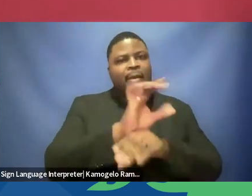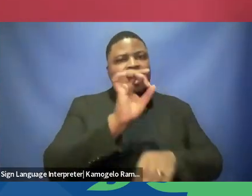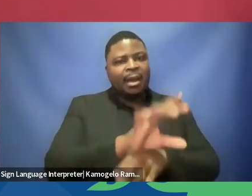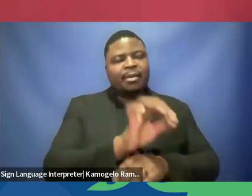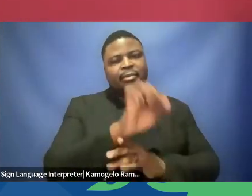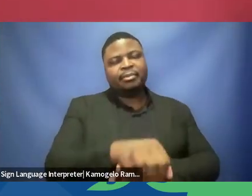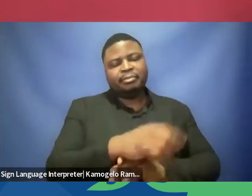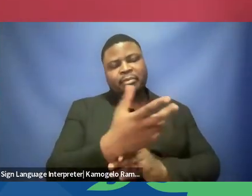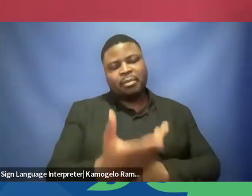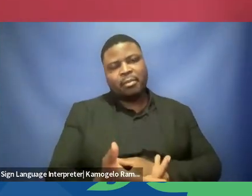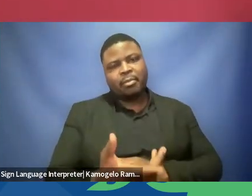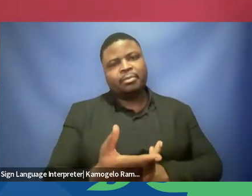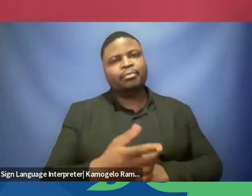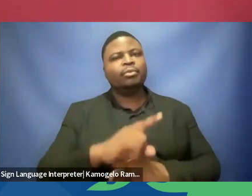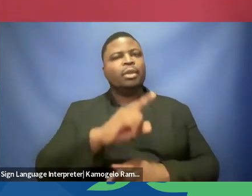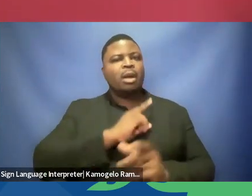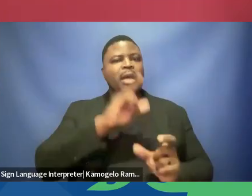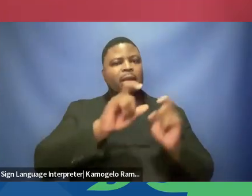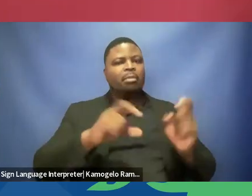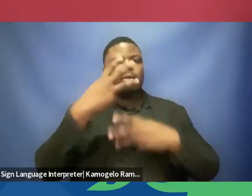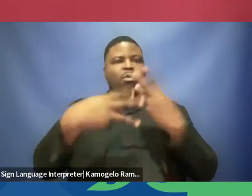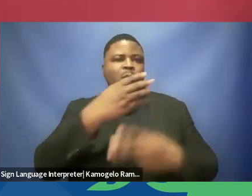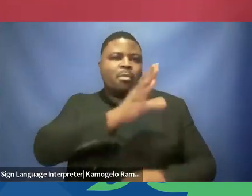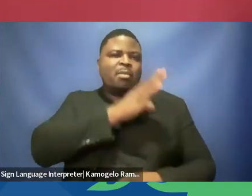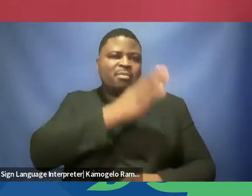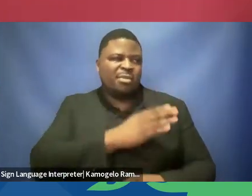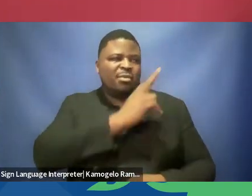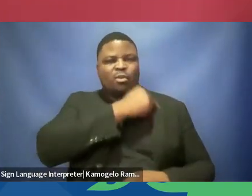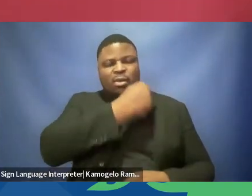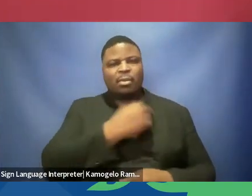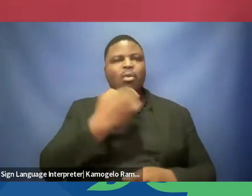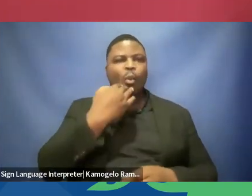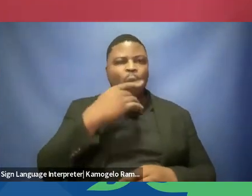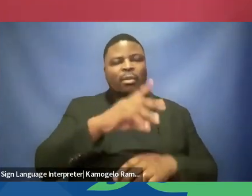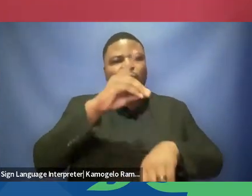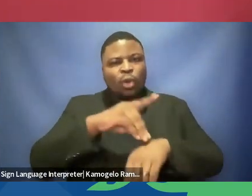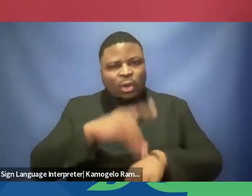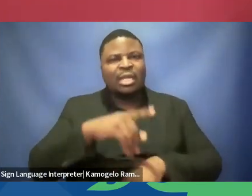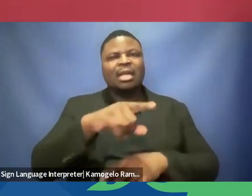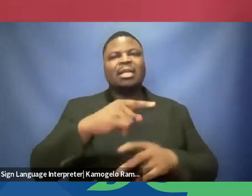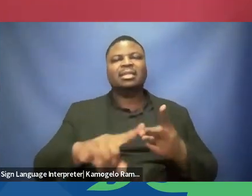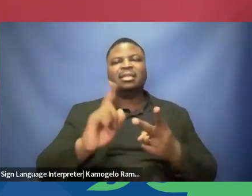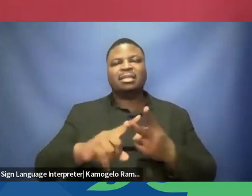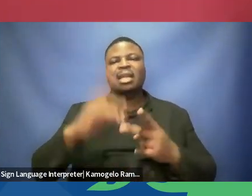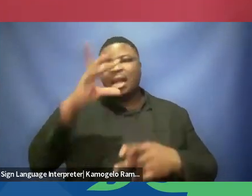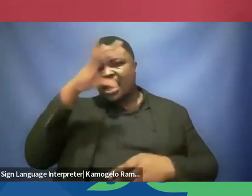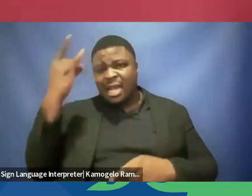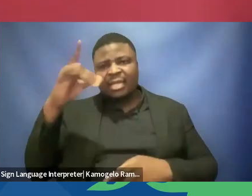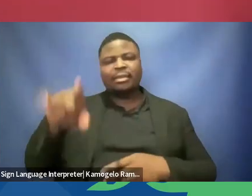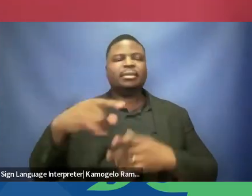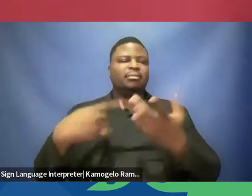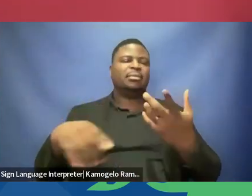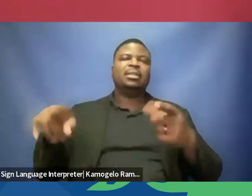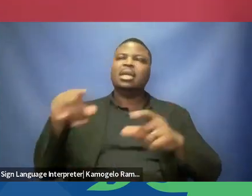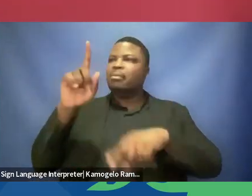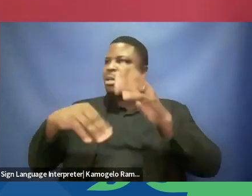working in clinical roles. So that includes doctors, nurses, but also program managers and other people